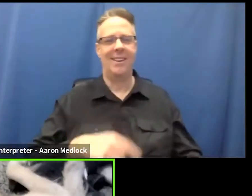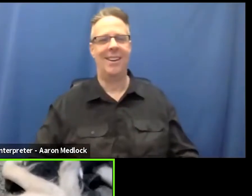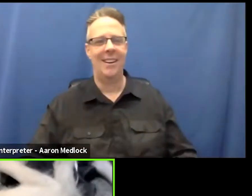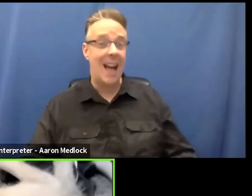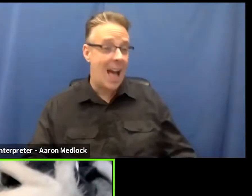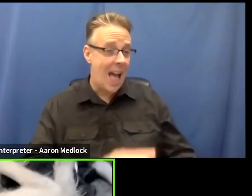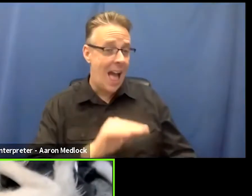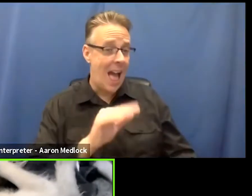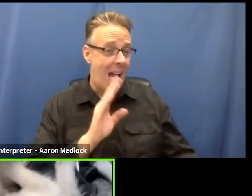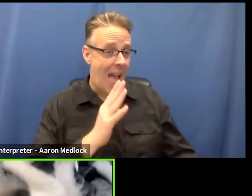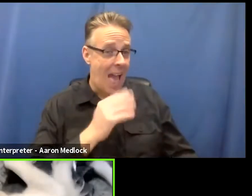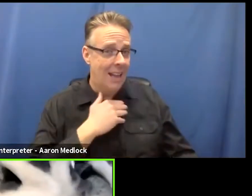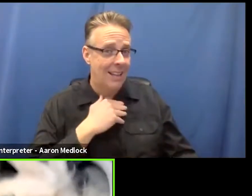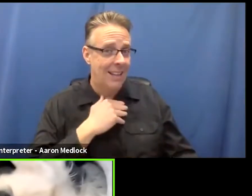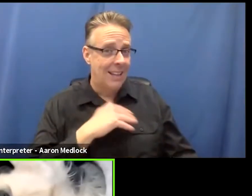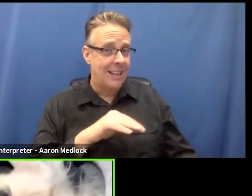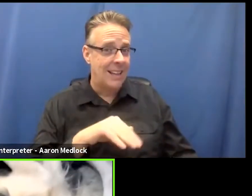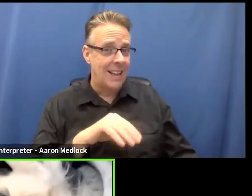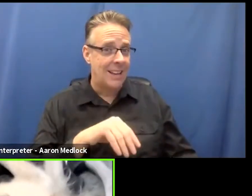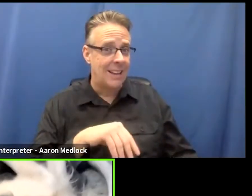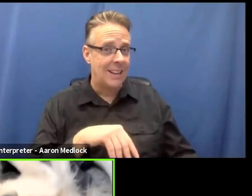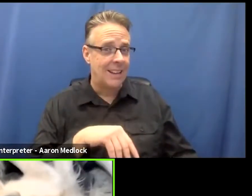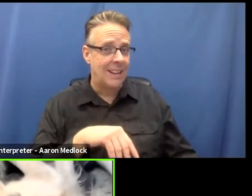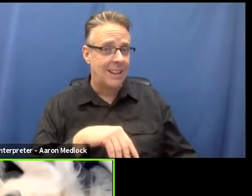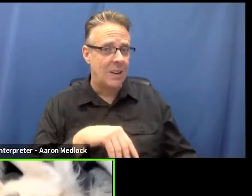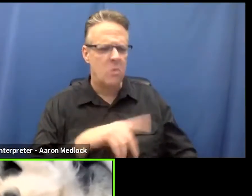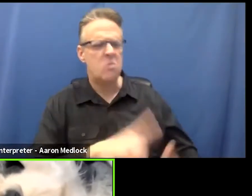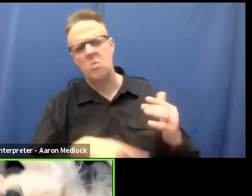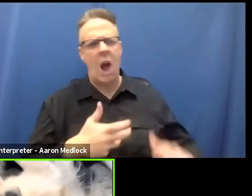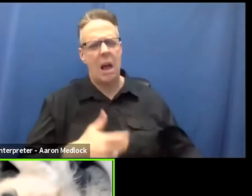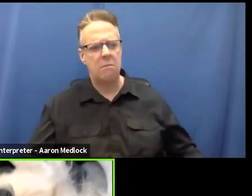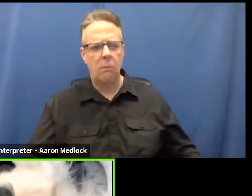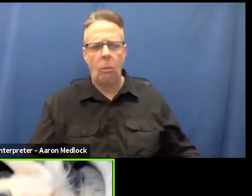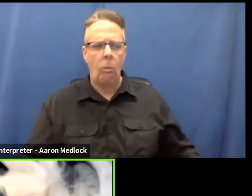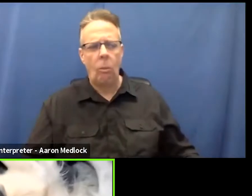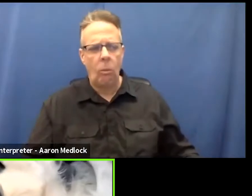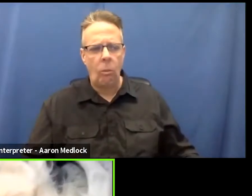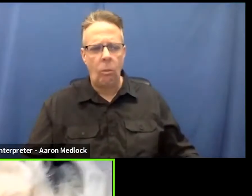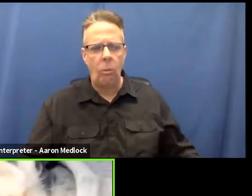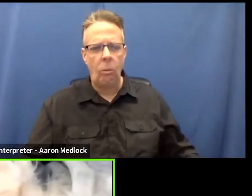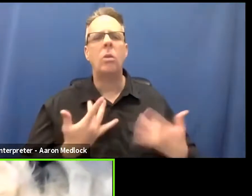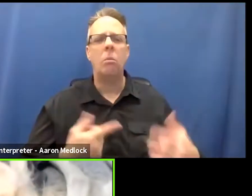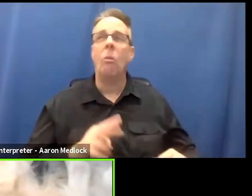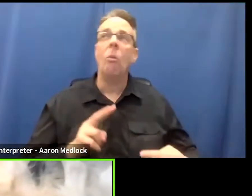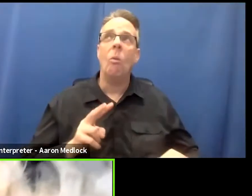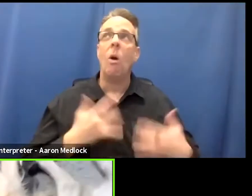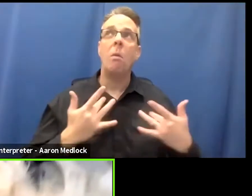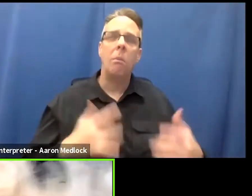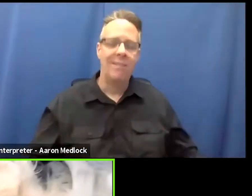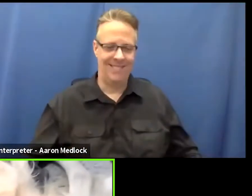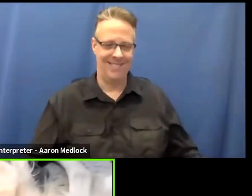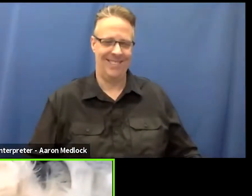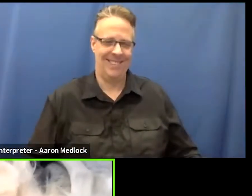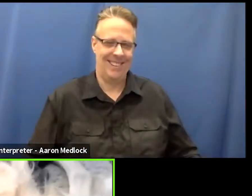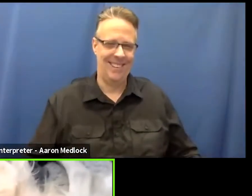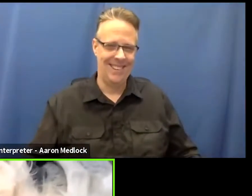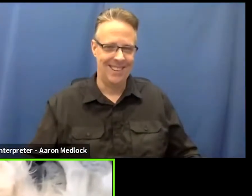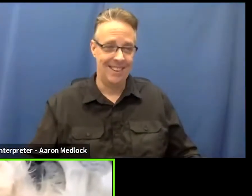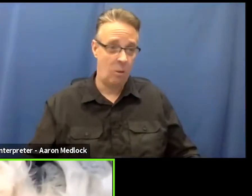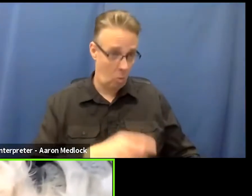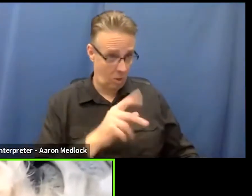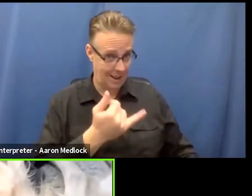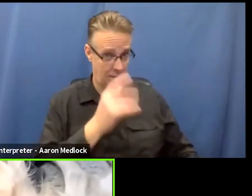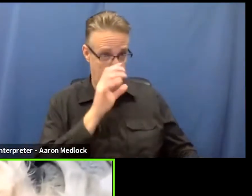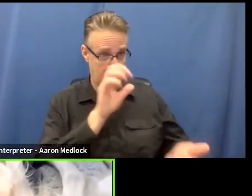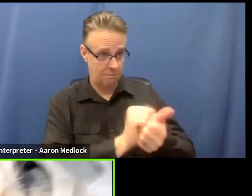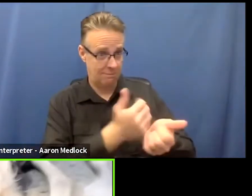Ava. What? What do you want? What is it? You okay? You gonna go back to your